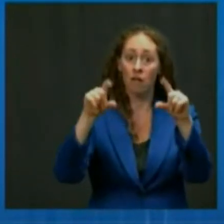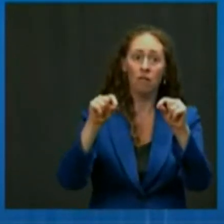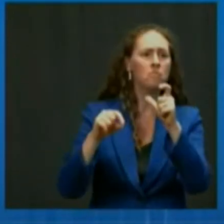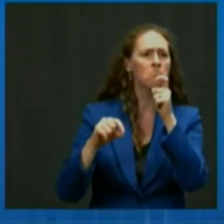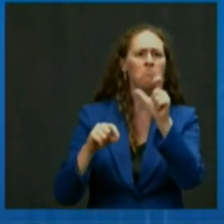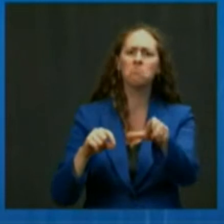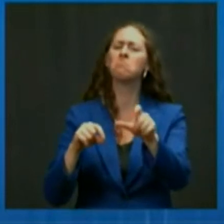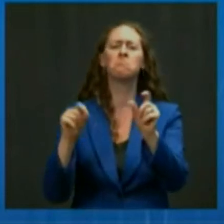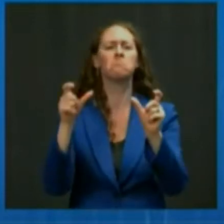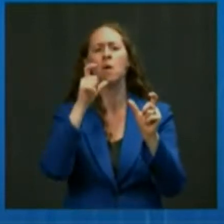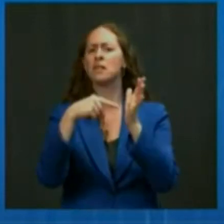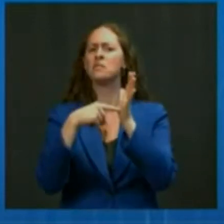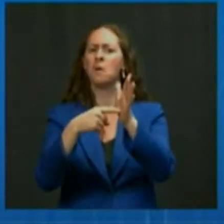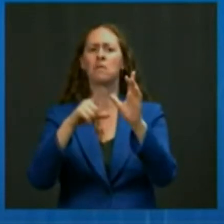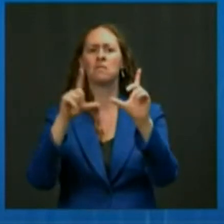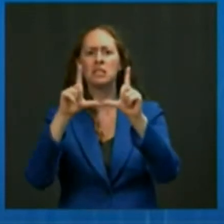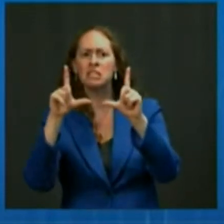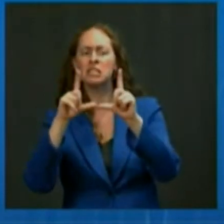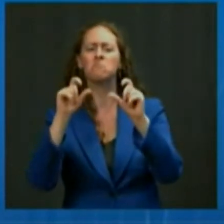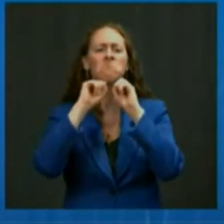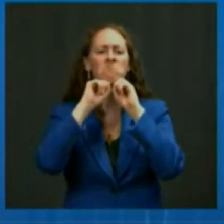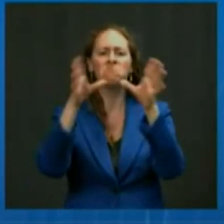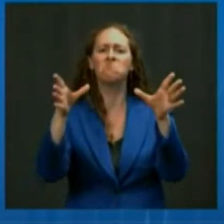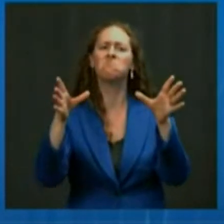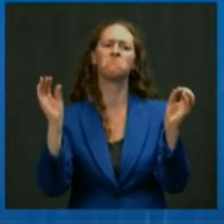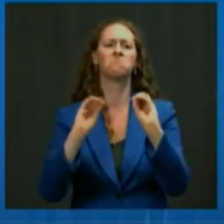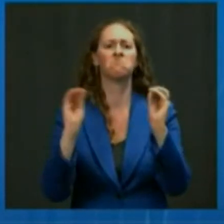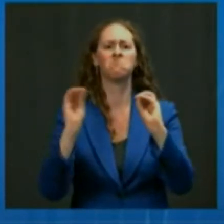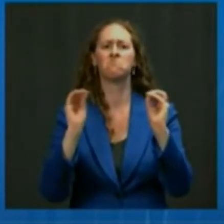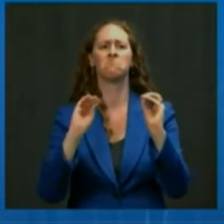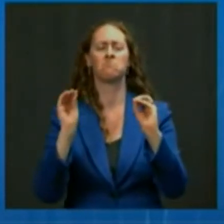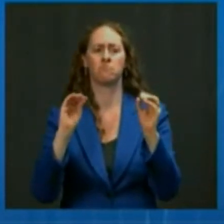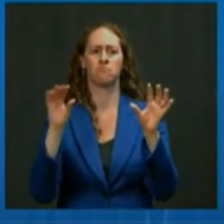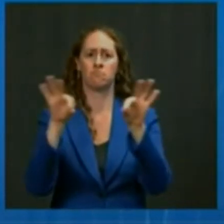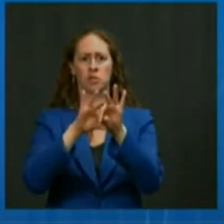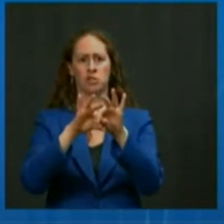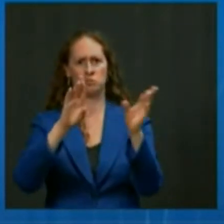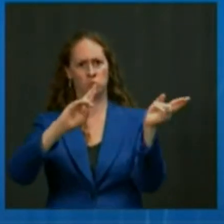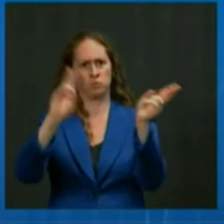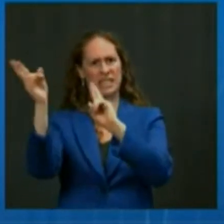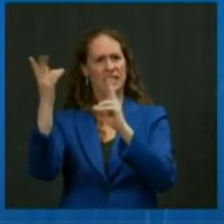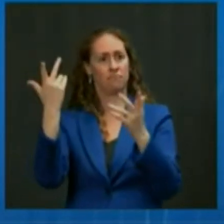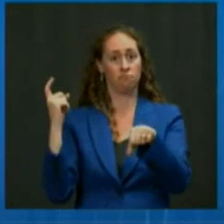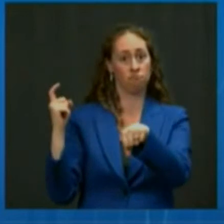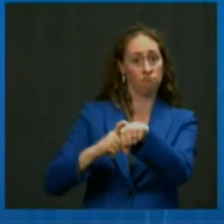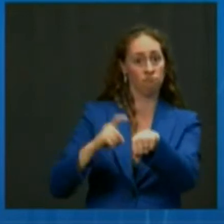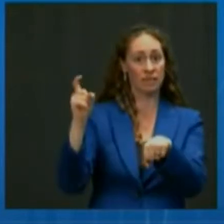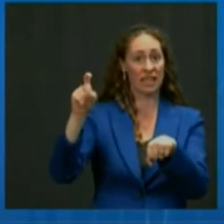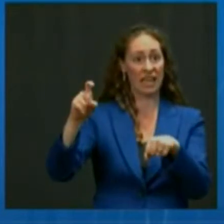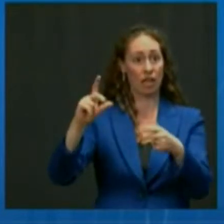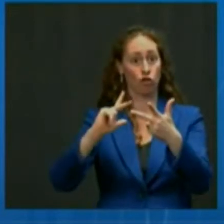So the bottom line is that we are prepared for boosters and we will hit the ground running.